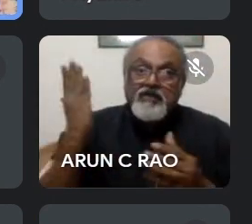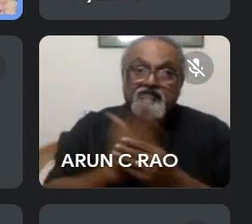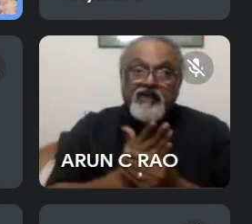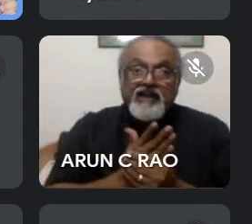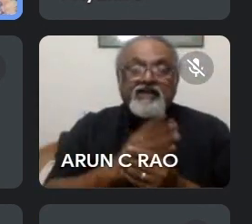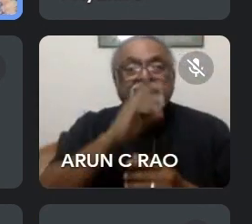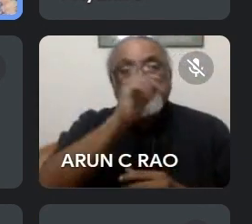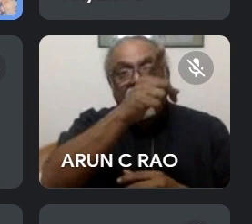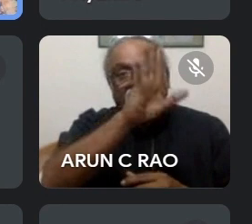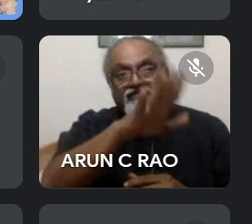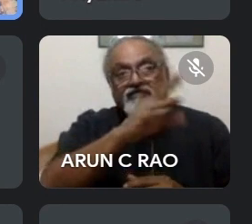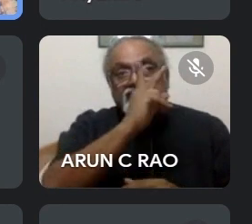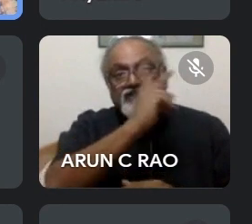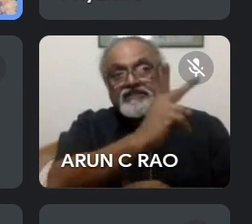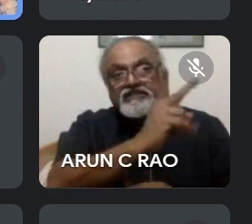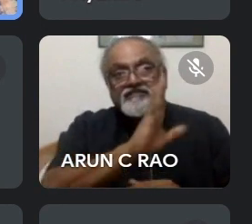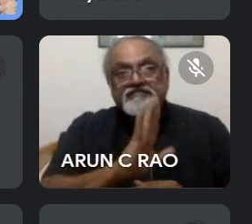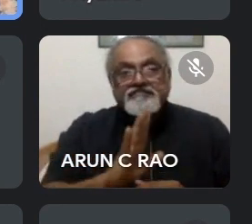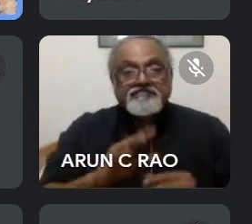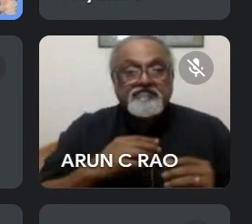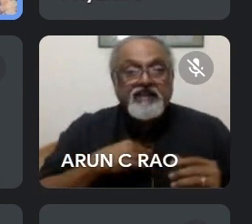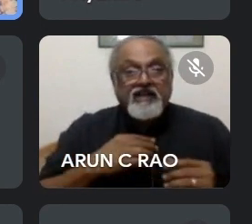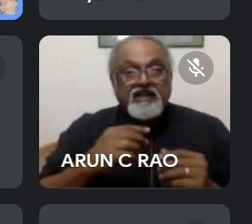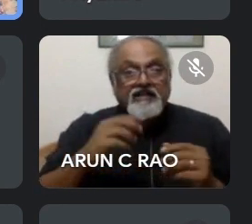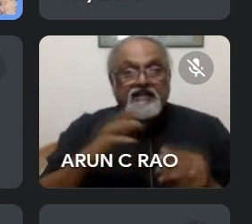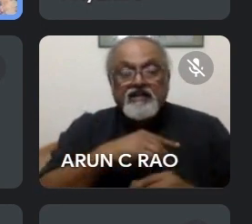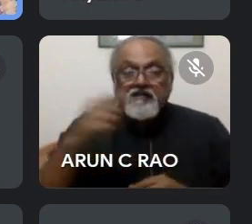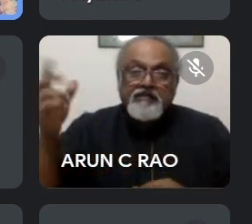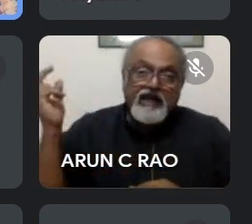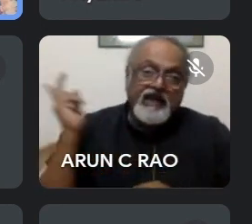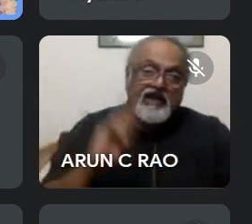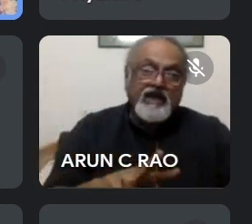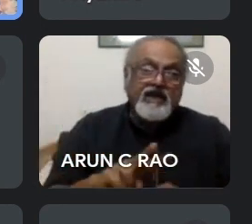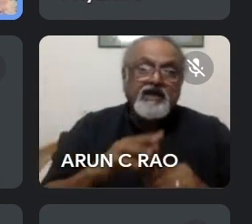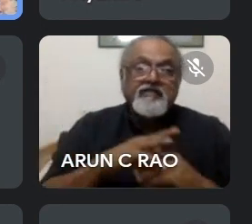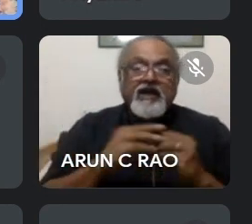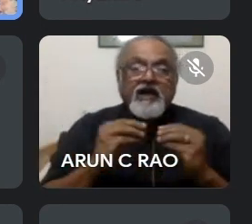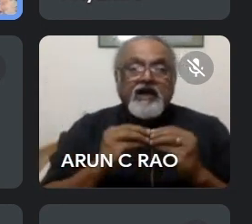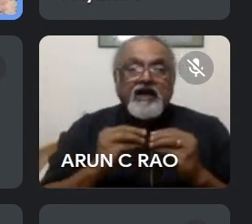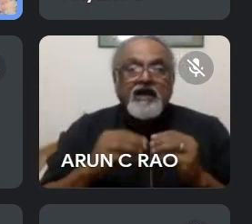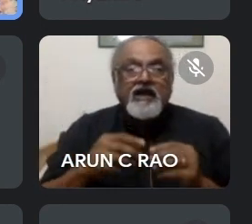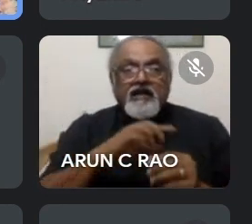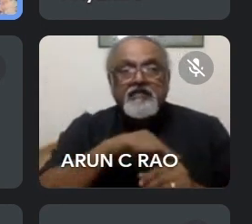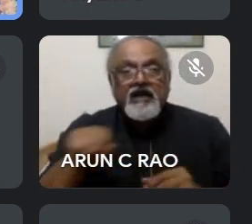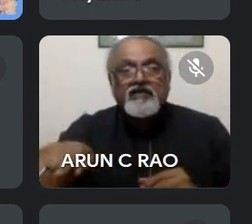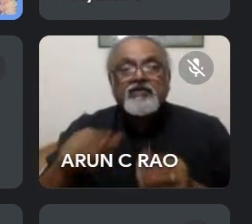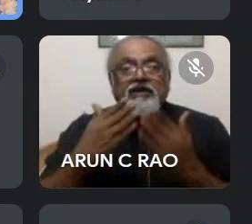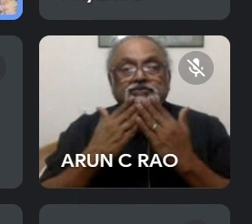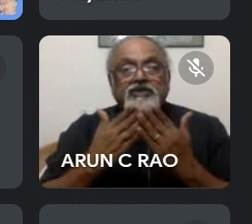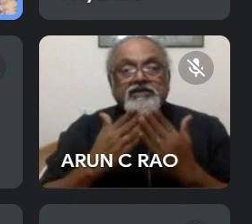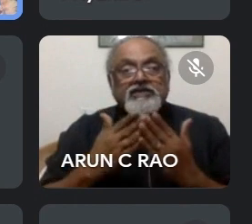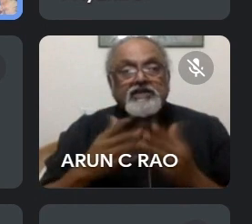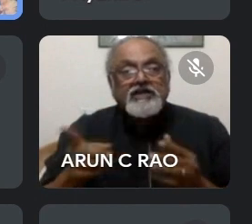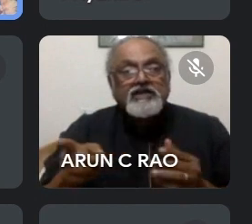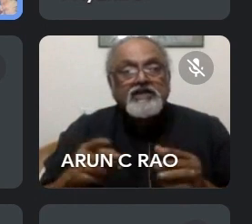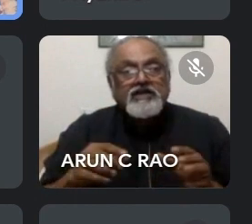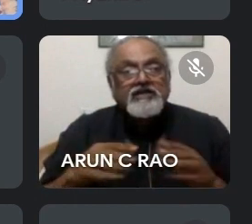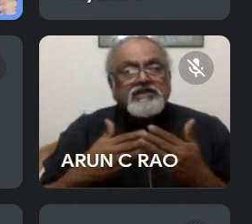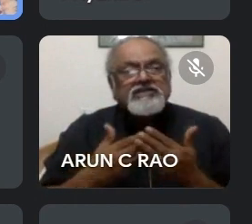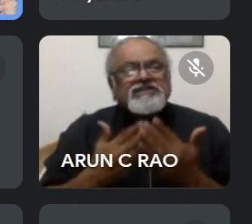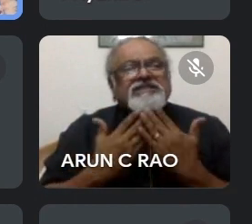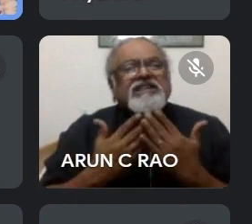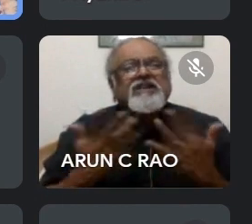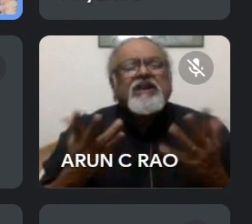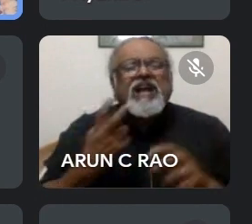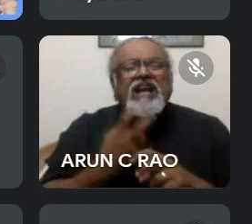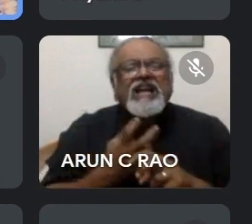and stuff. So after that, I came back to Bangalore, and then again I was back to my education and stuff. I was doing, like, it was a little difficult